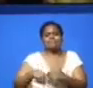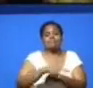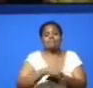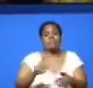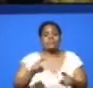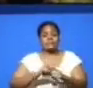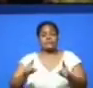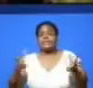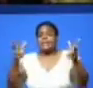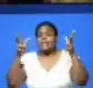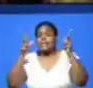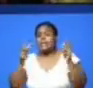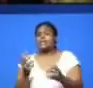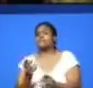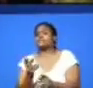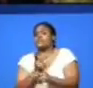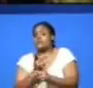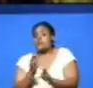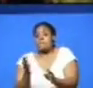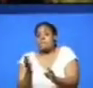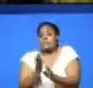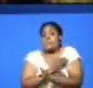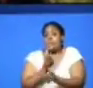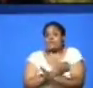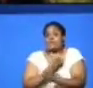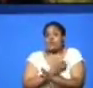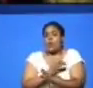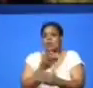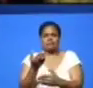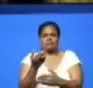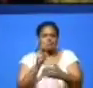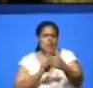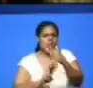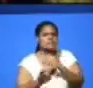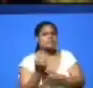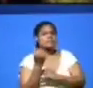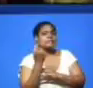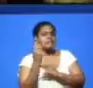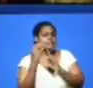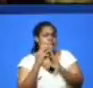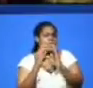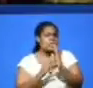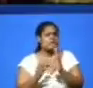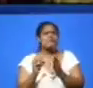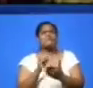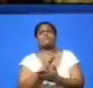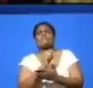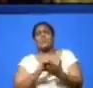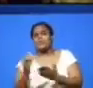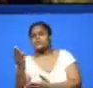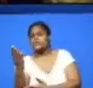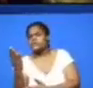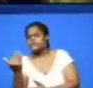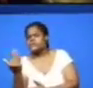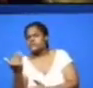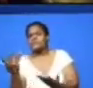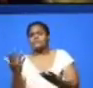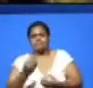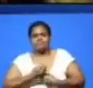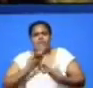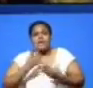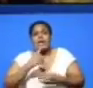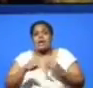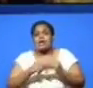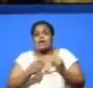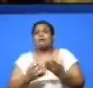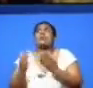carefully. Just before you get to Revelation 11 and verse 15 that talks about